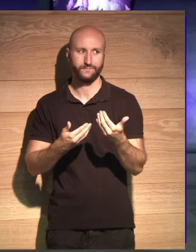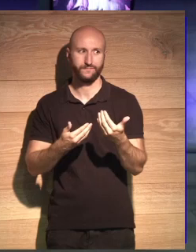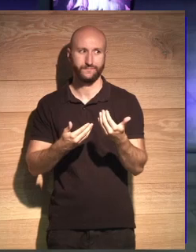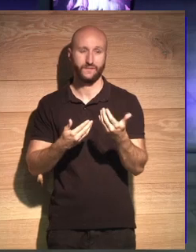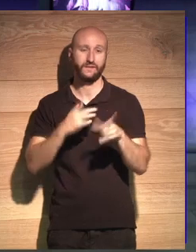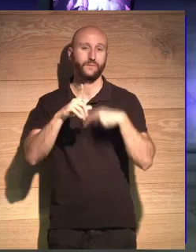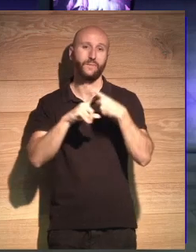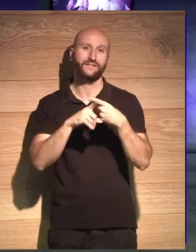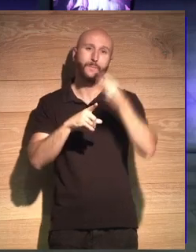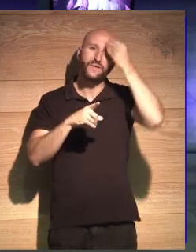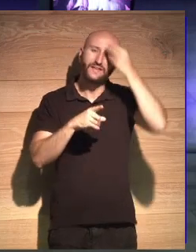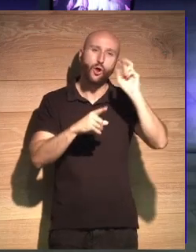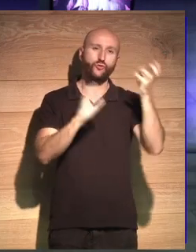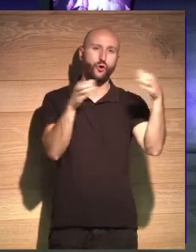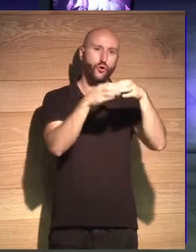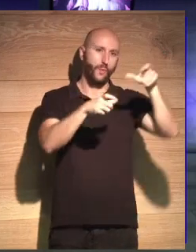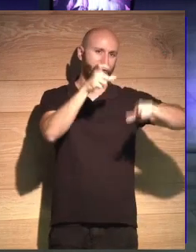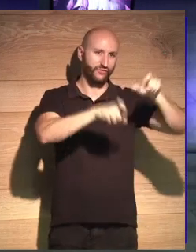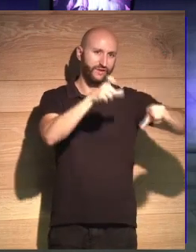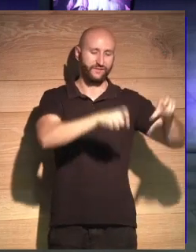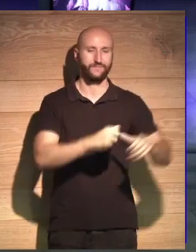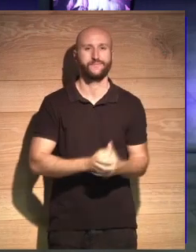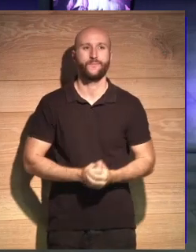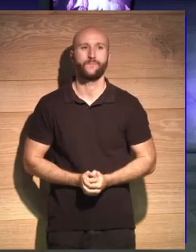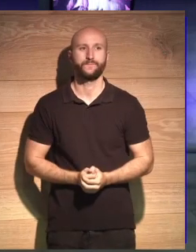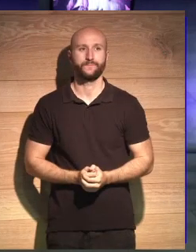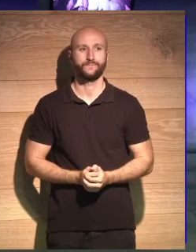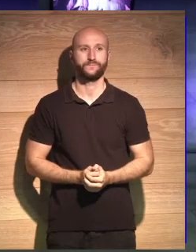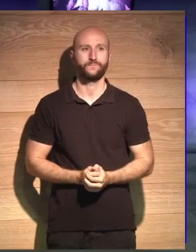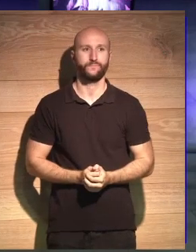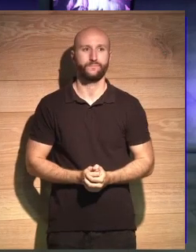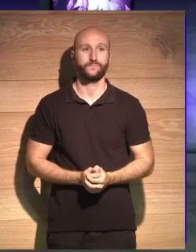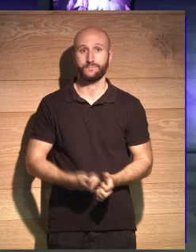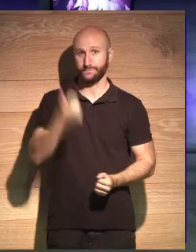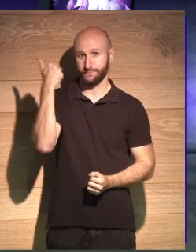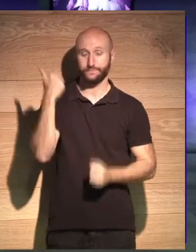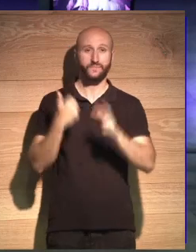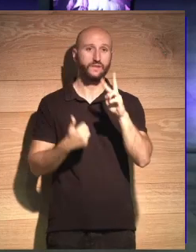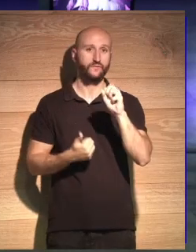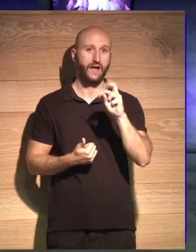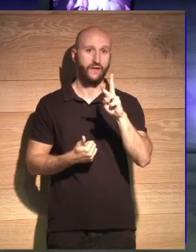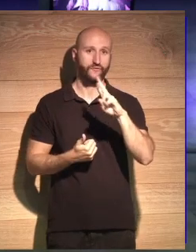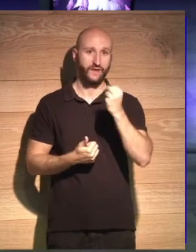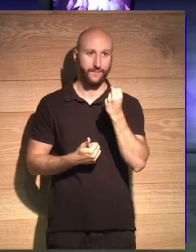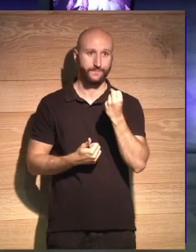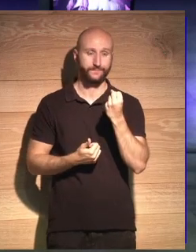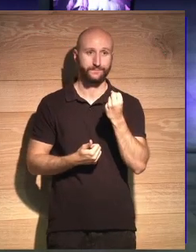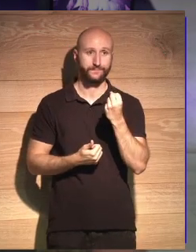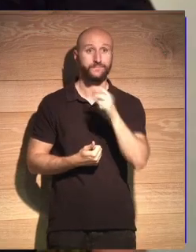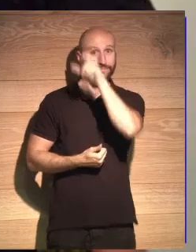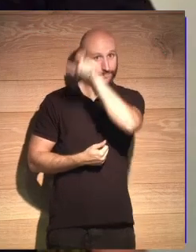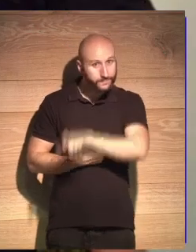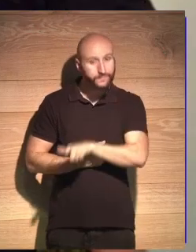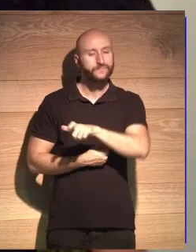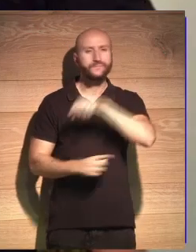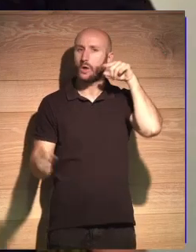can do in order to improve the experience for other types of audiences. I think one of the examples